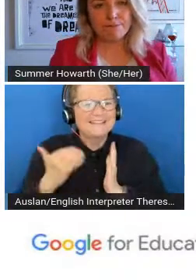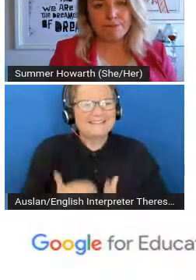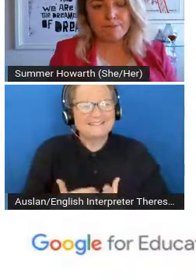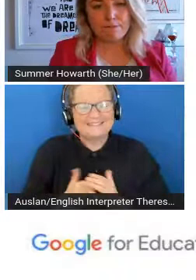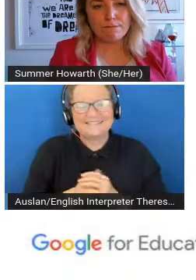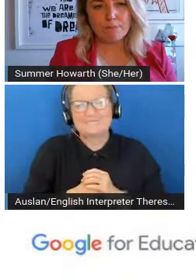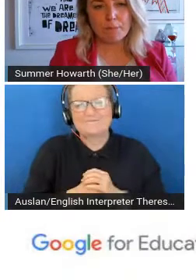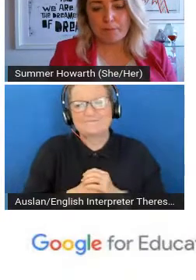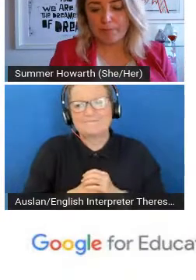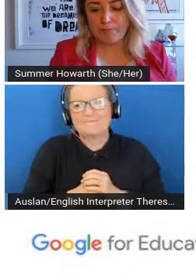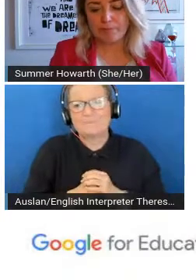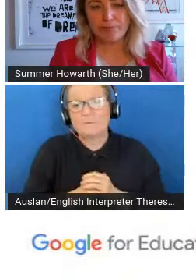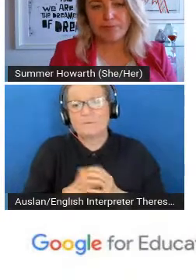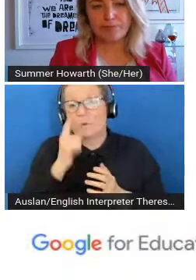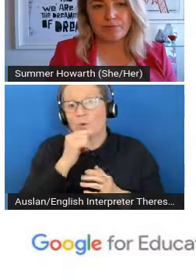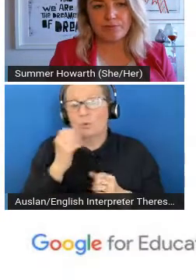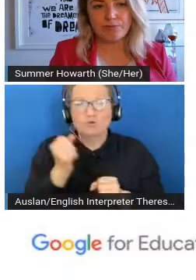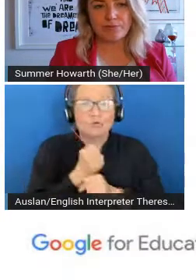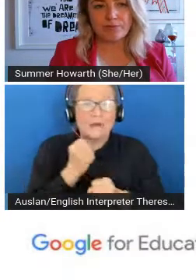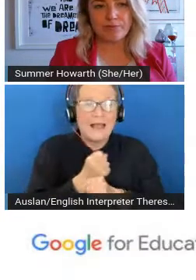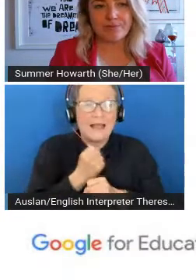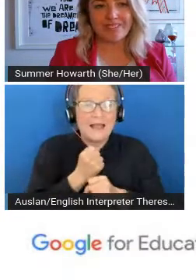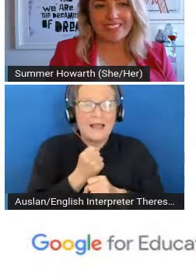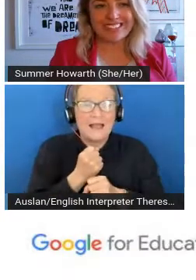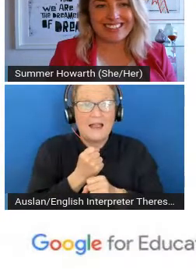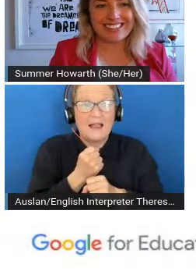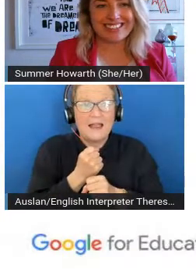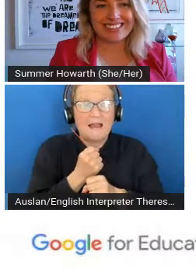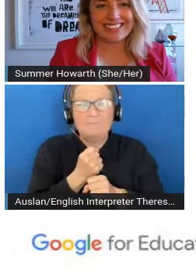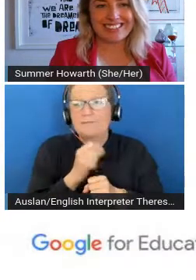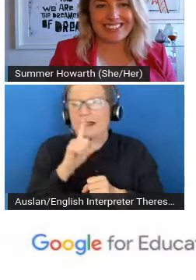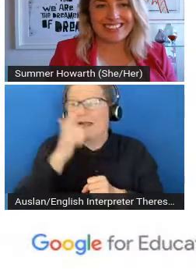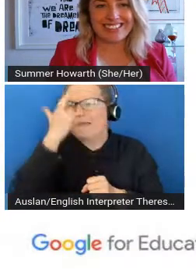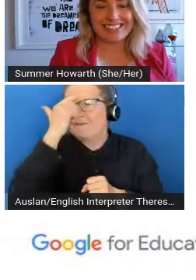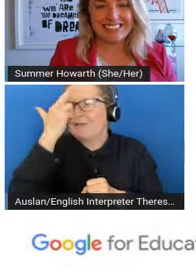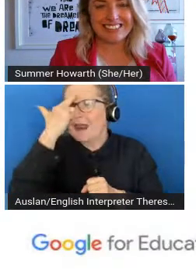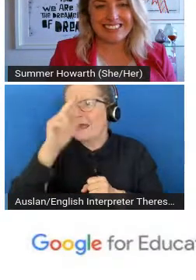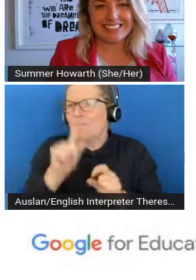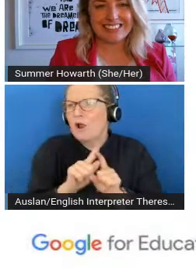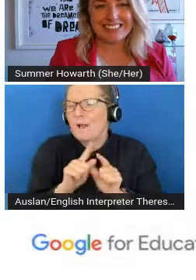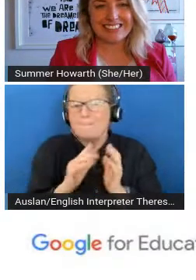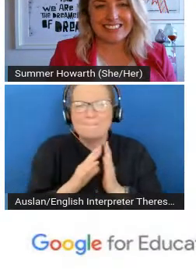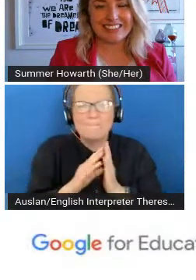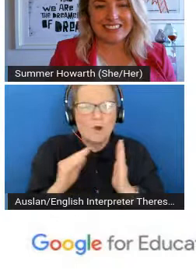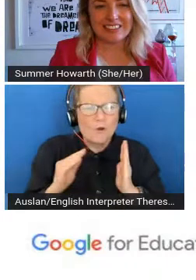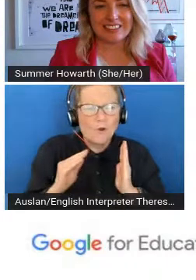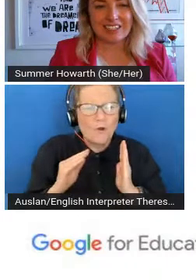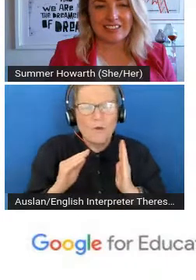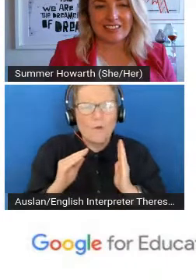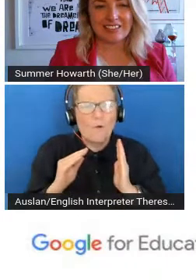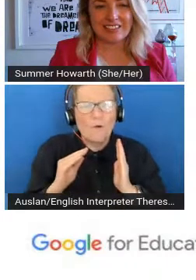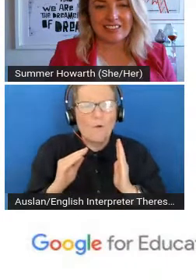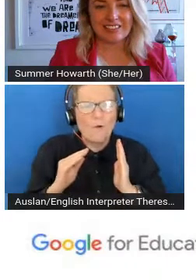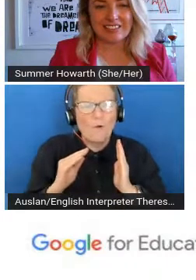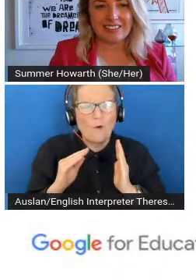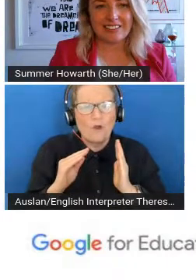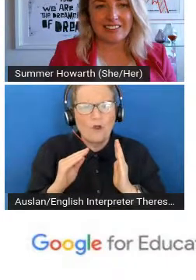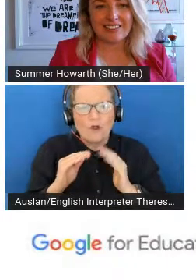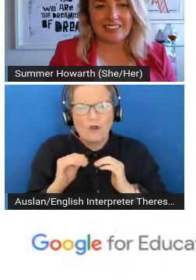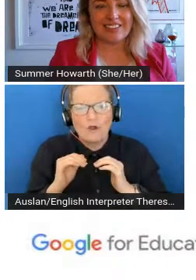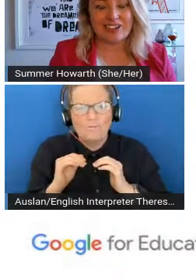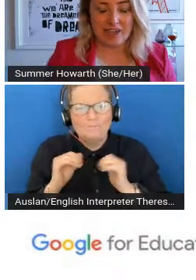create, you know, some sort of I don't even think of the name of it. Some sort of model or whatever it might be, you know, with construction paper